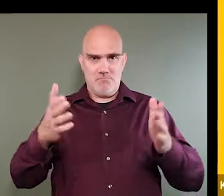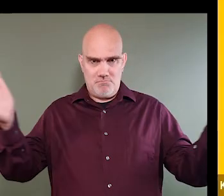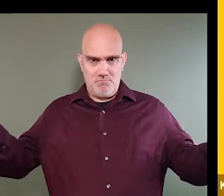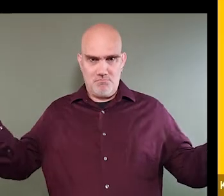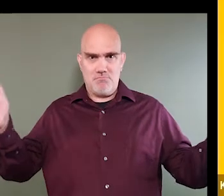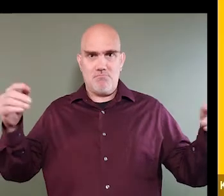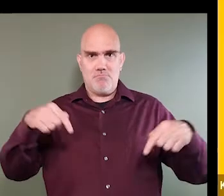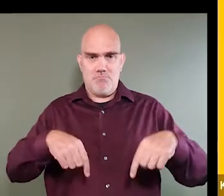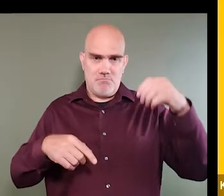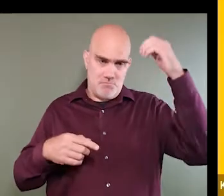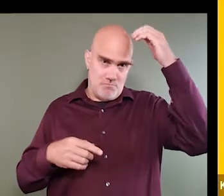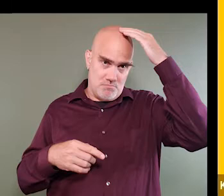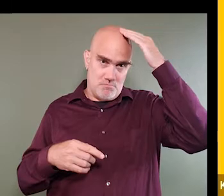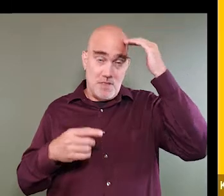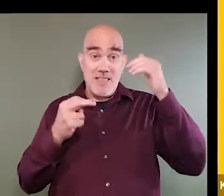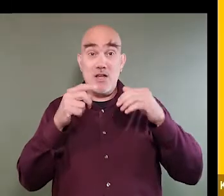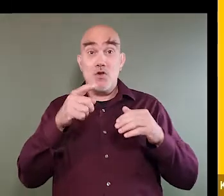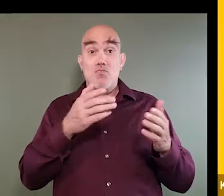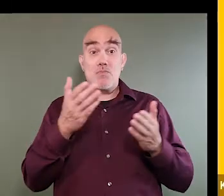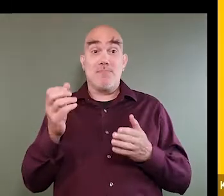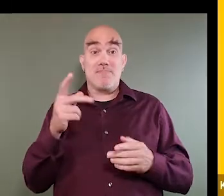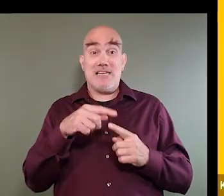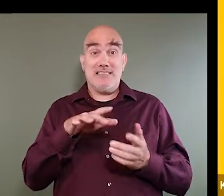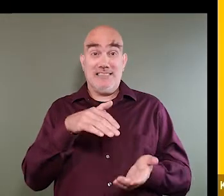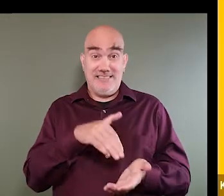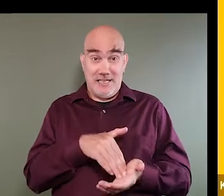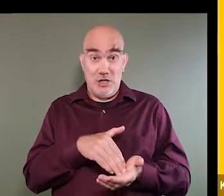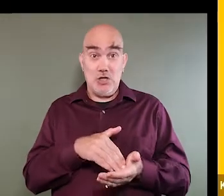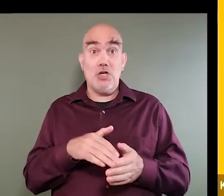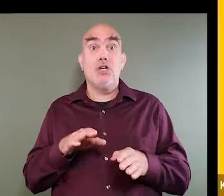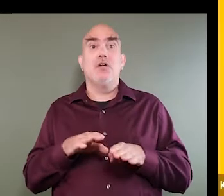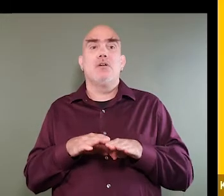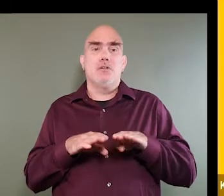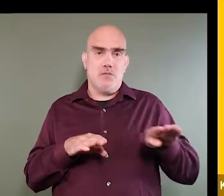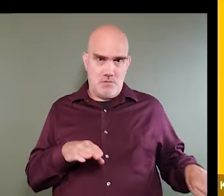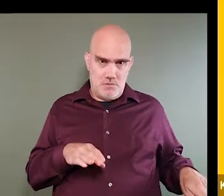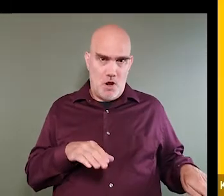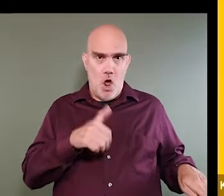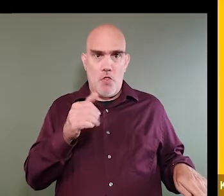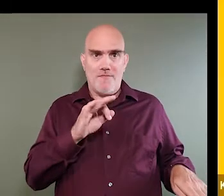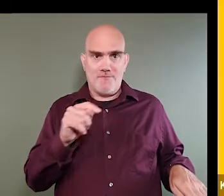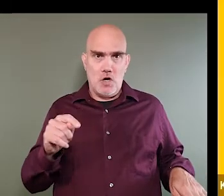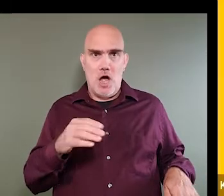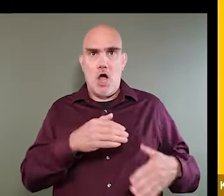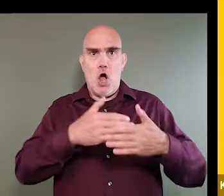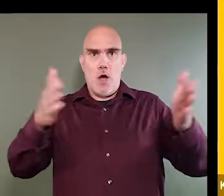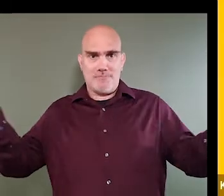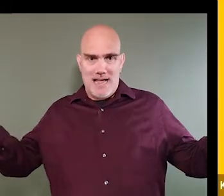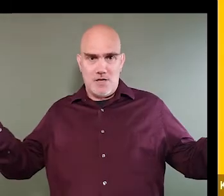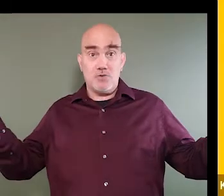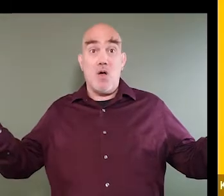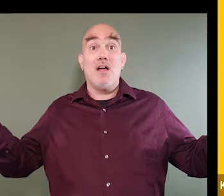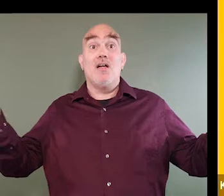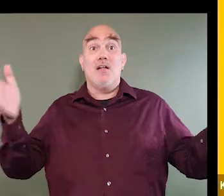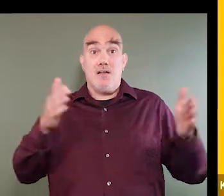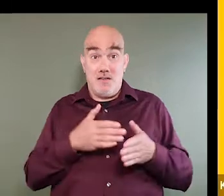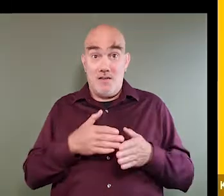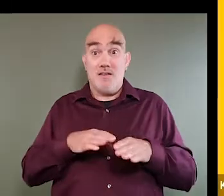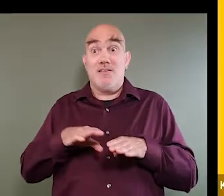And then you bring it all back to the center. Bring those hands together in front of you. Step your other foot out, bring your arms back out, and bring it back